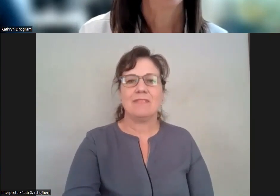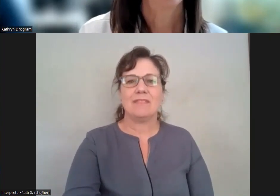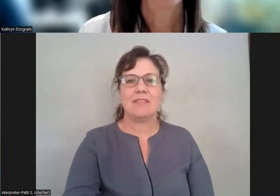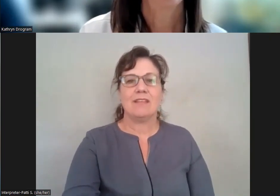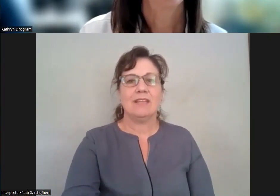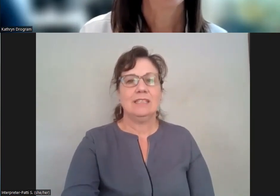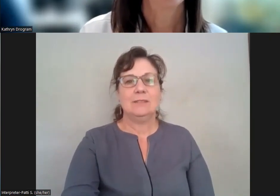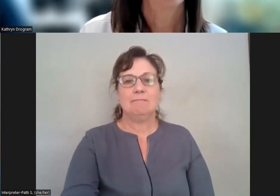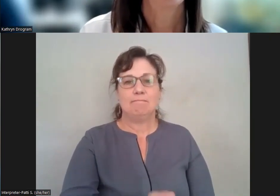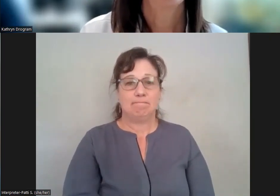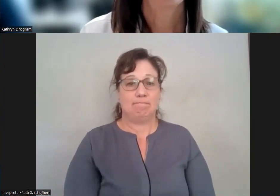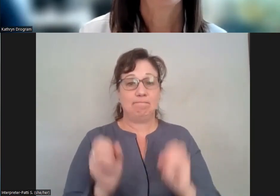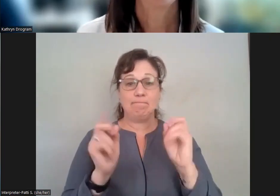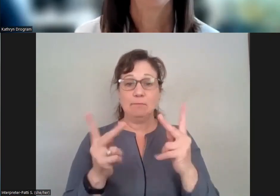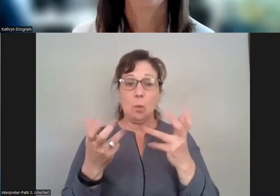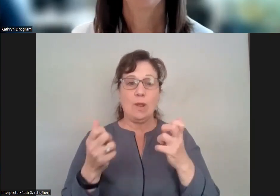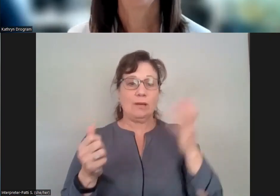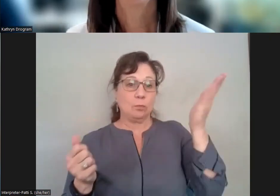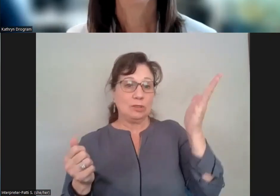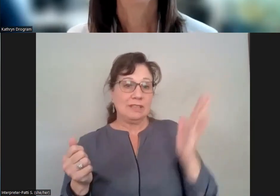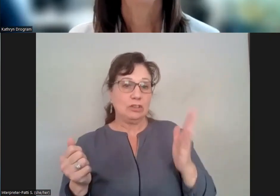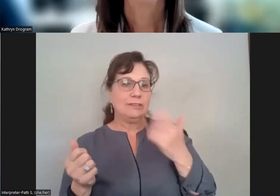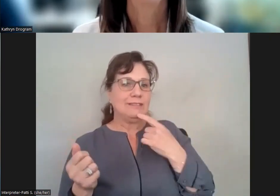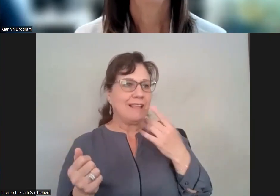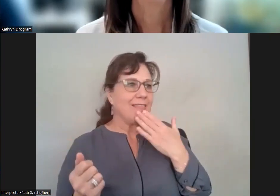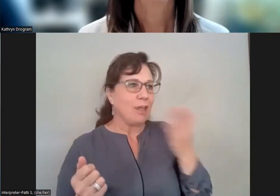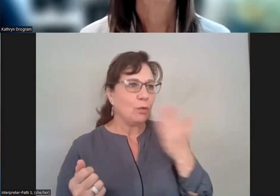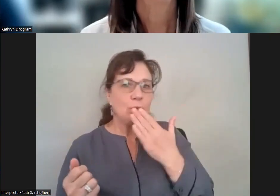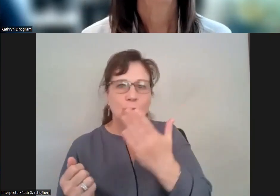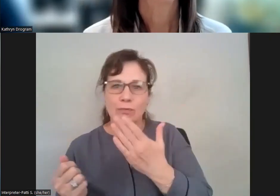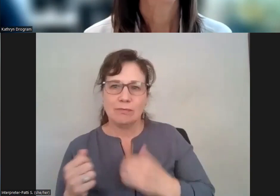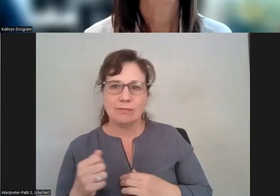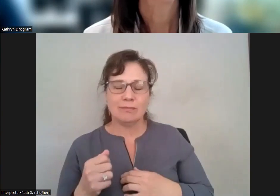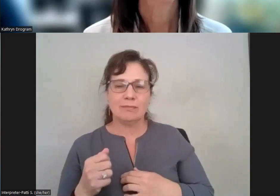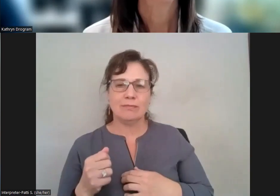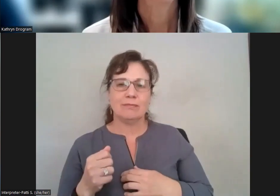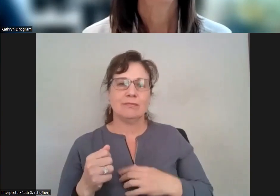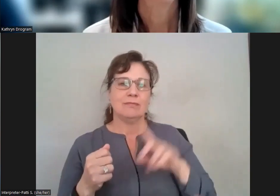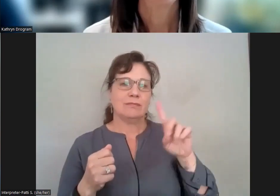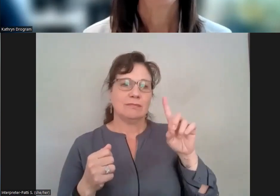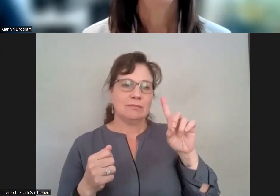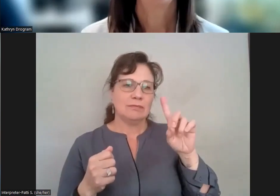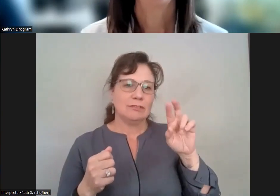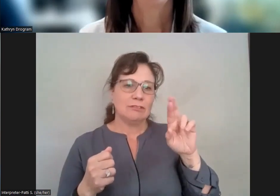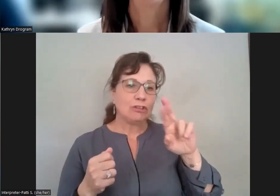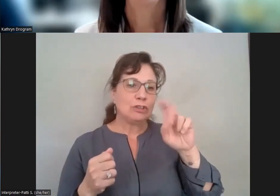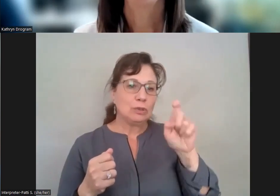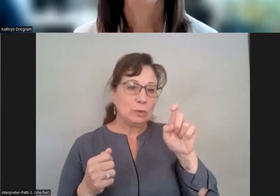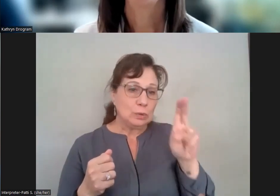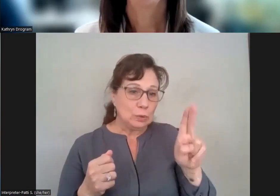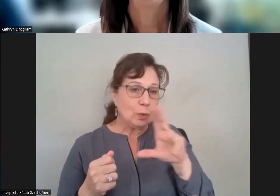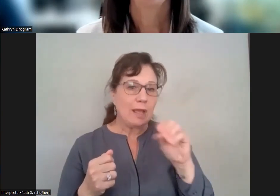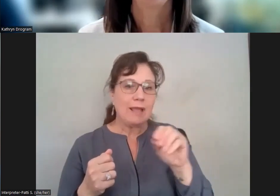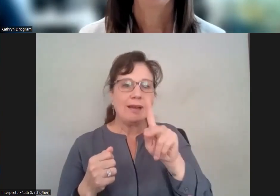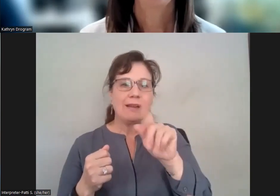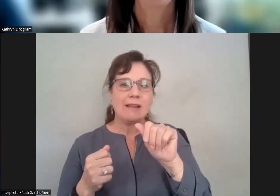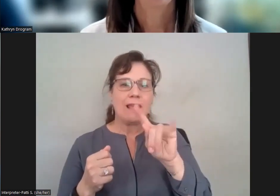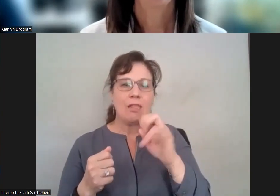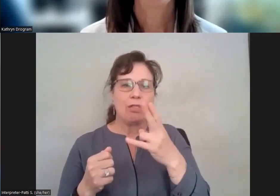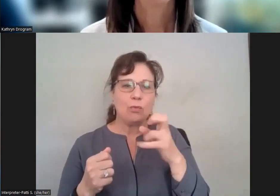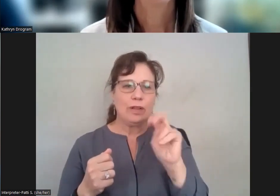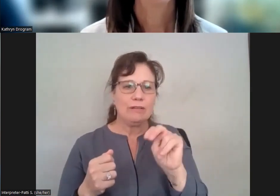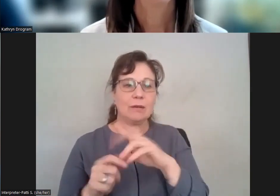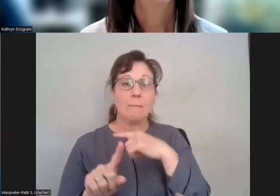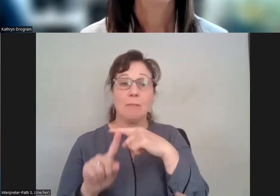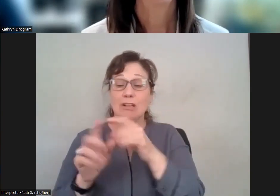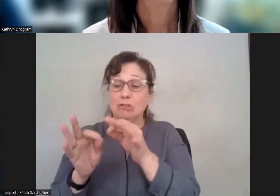All right. Well, I'd like to thank our presenters, both Dr. Zhu and Catherine, for joining us today. I'd also like to thank the